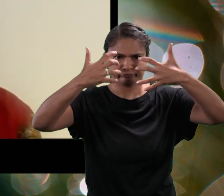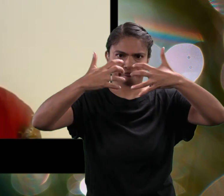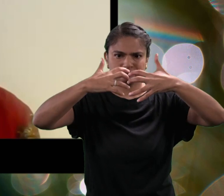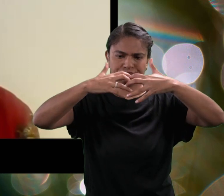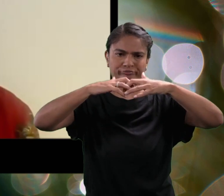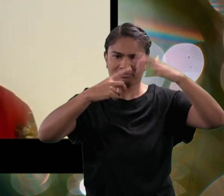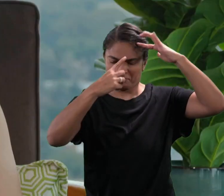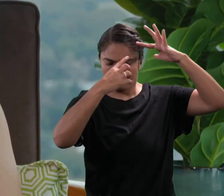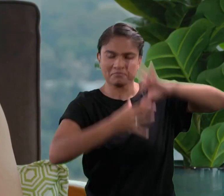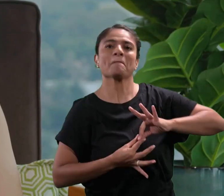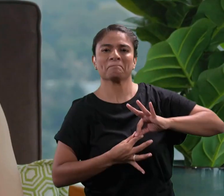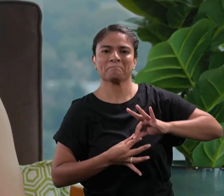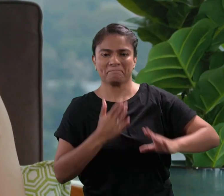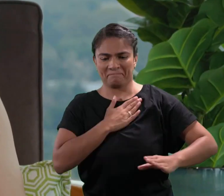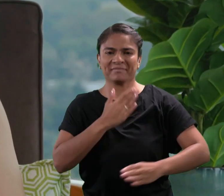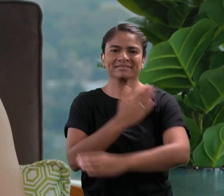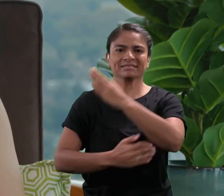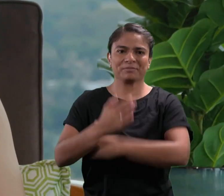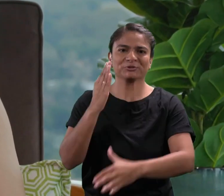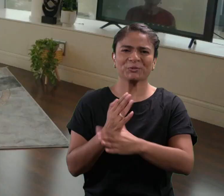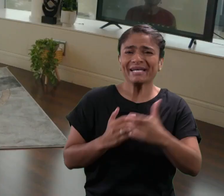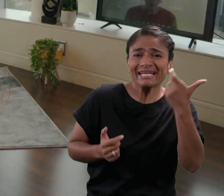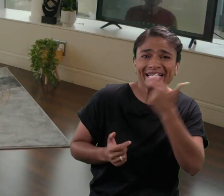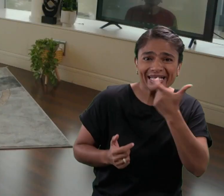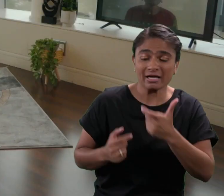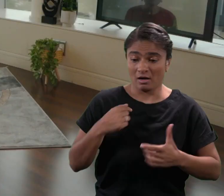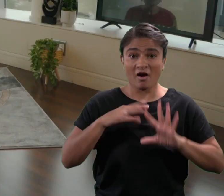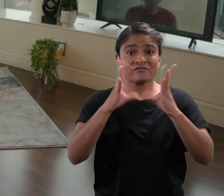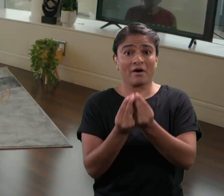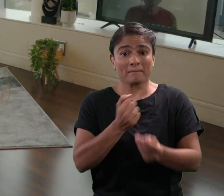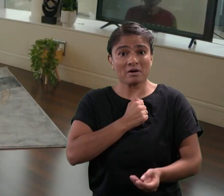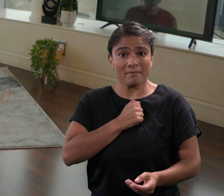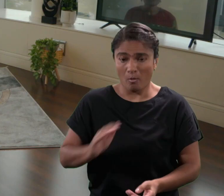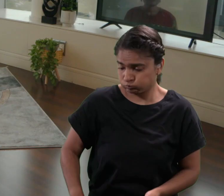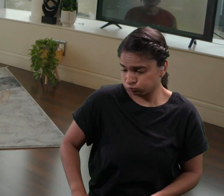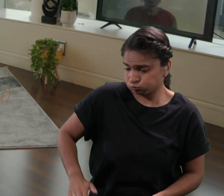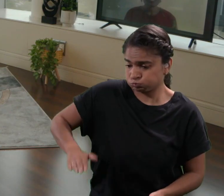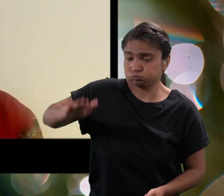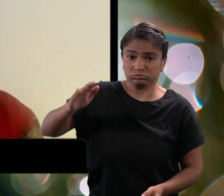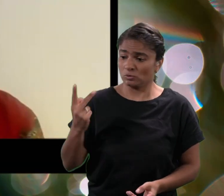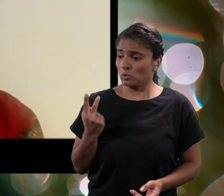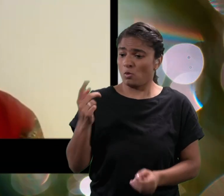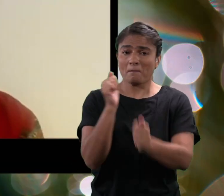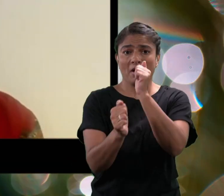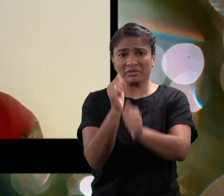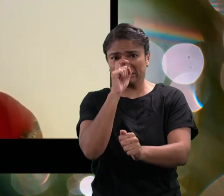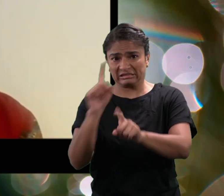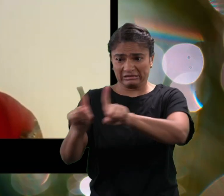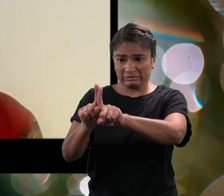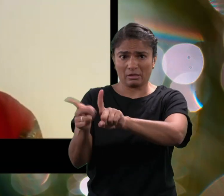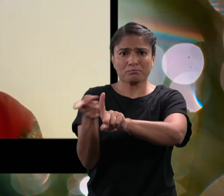my head together in my disability work. I grew up in a family with two siblings with